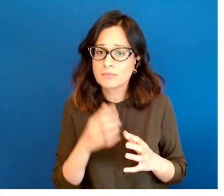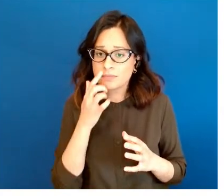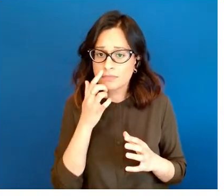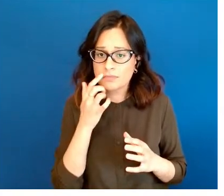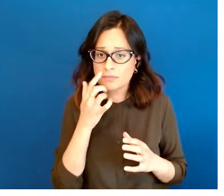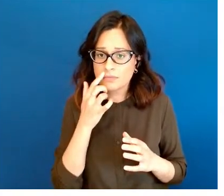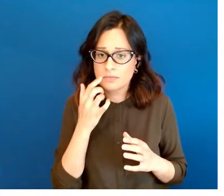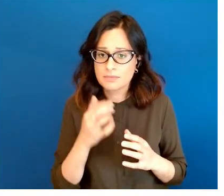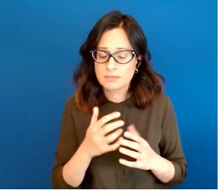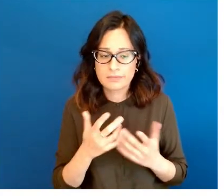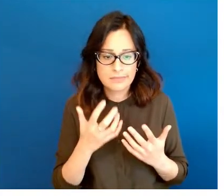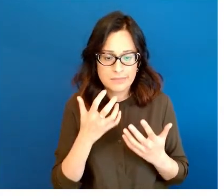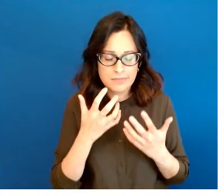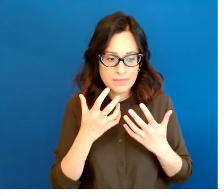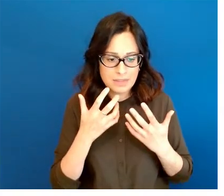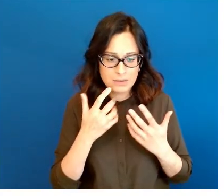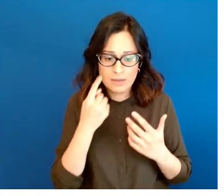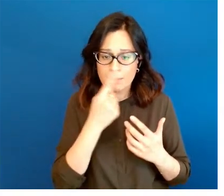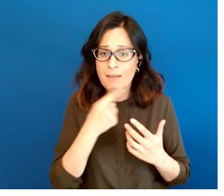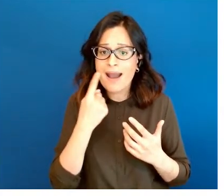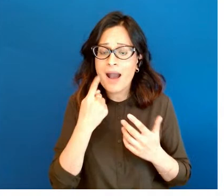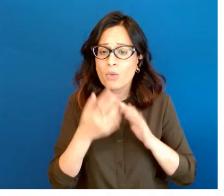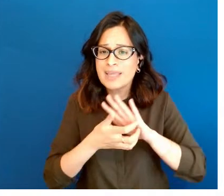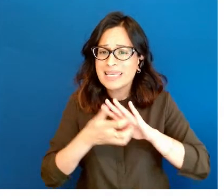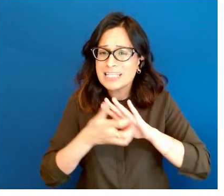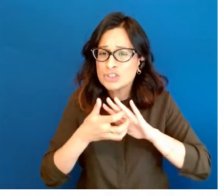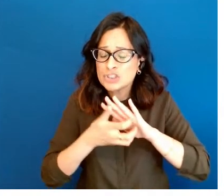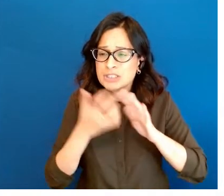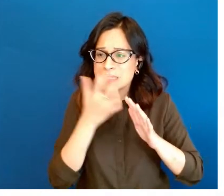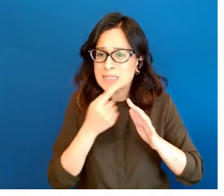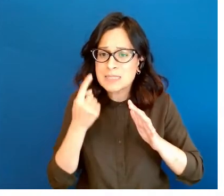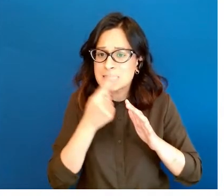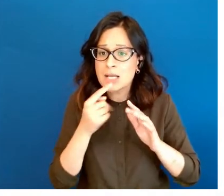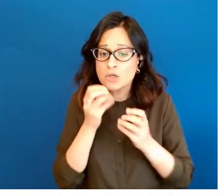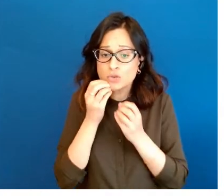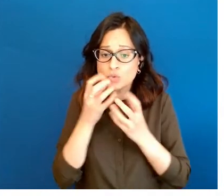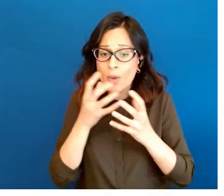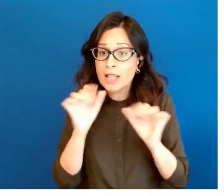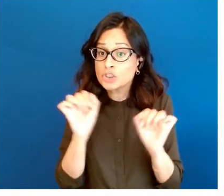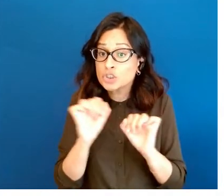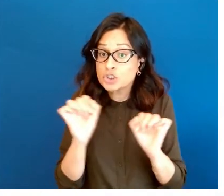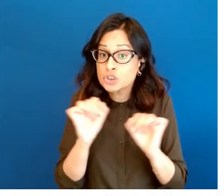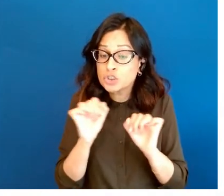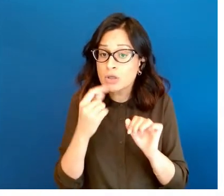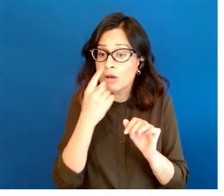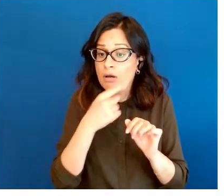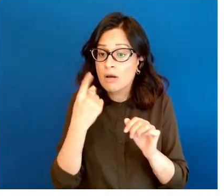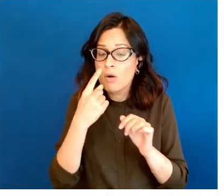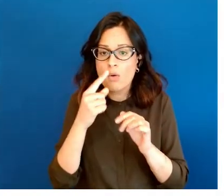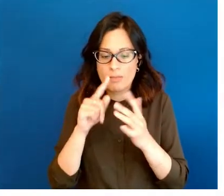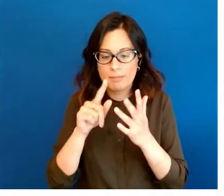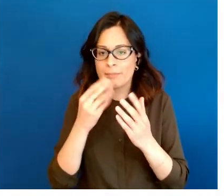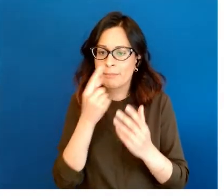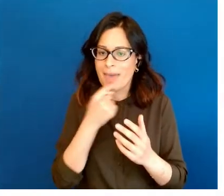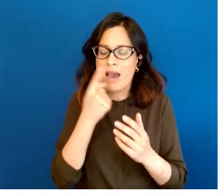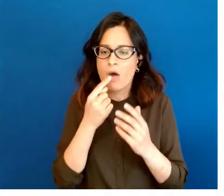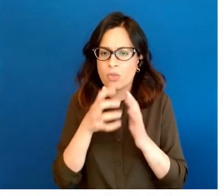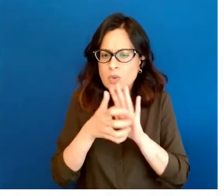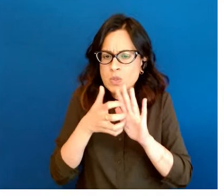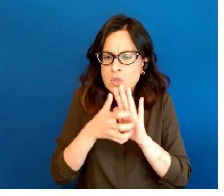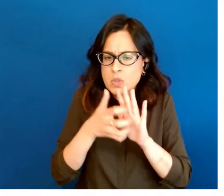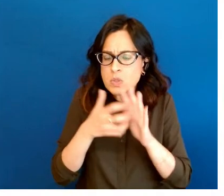itching or tingling within the mouth, with or without swelling in the oral cavity. Often you will